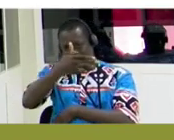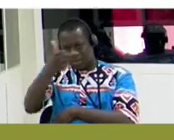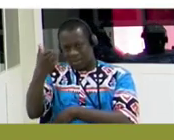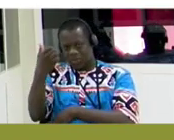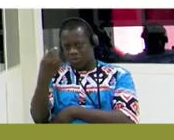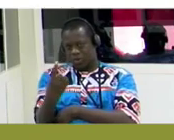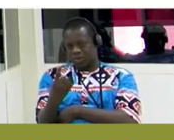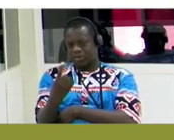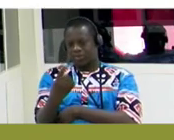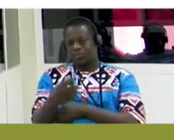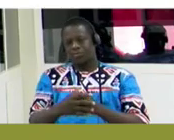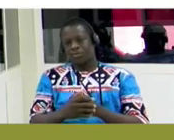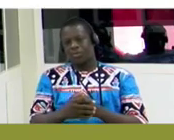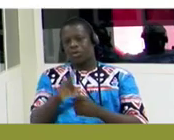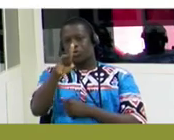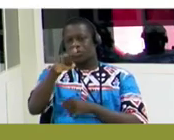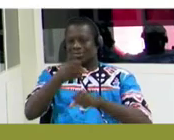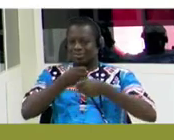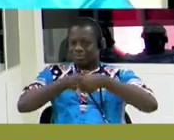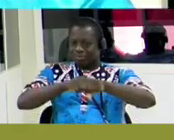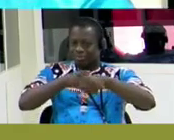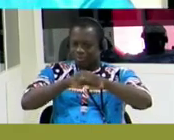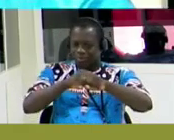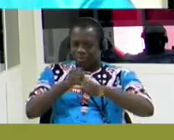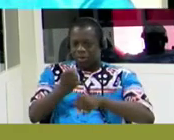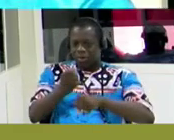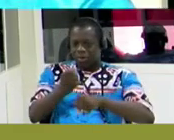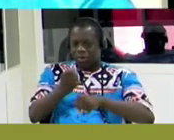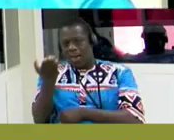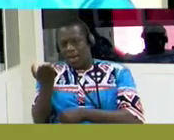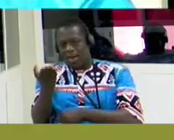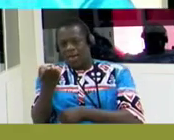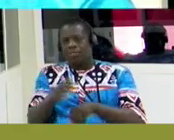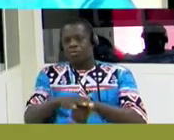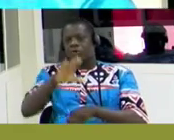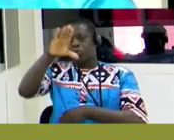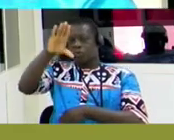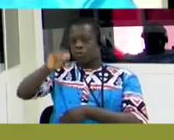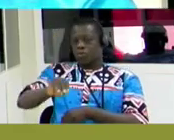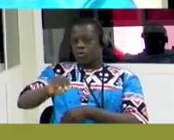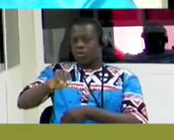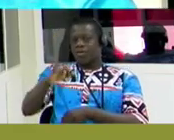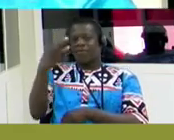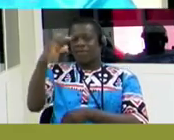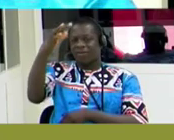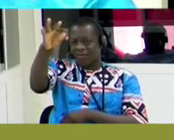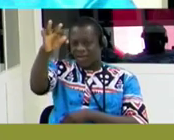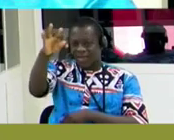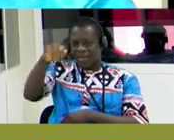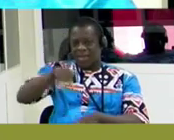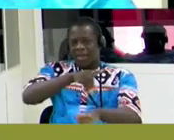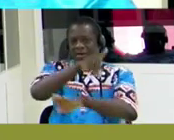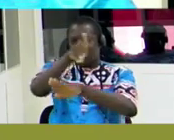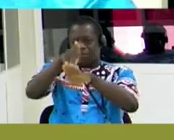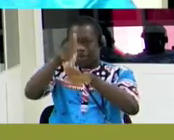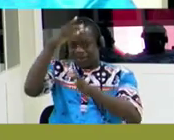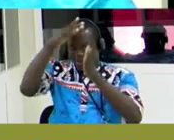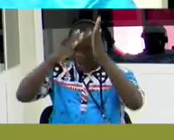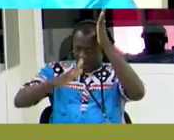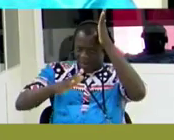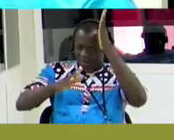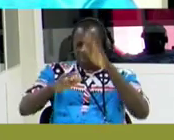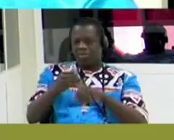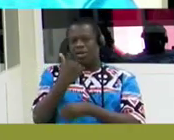1991. And where did you do your training? I did my training at Parapenya Barracks. When did you finish?